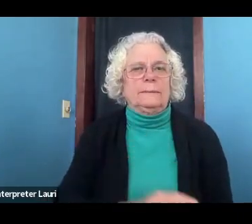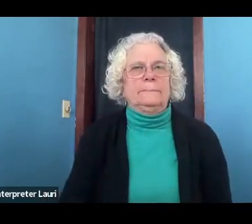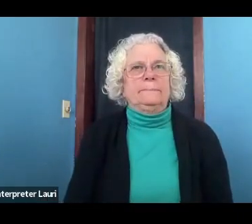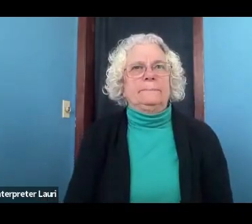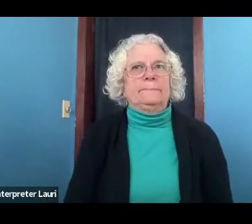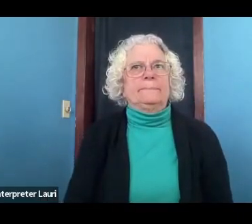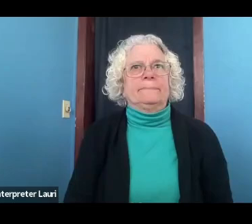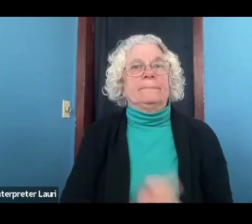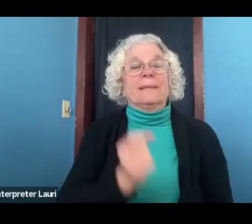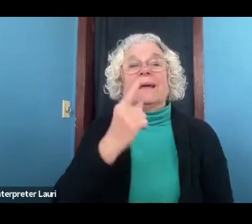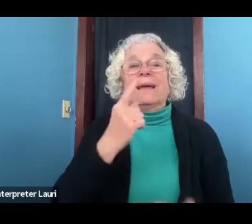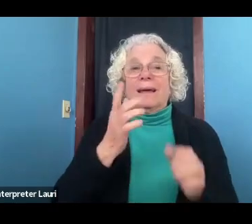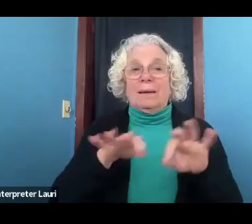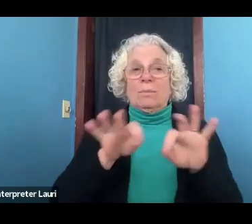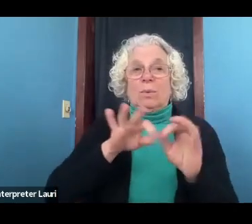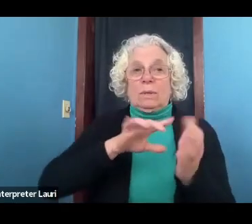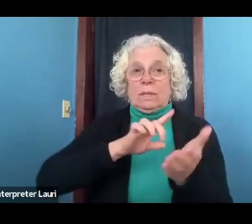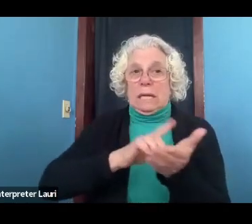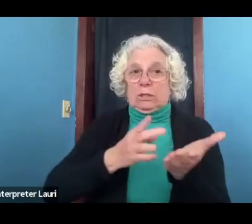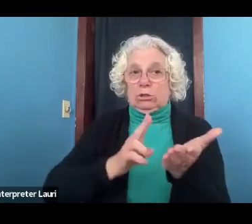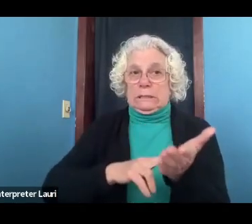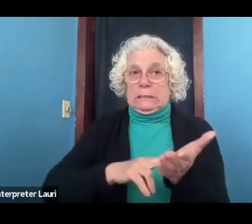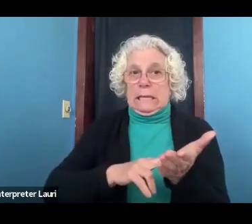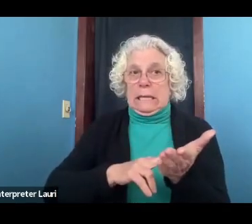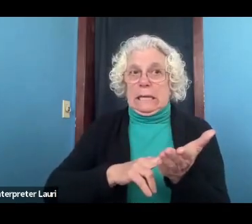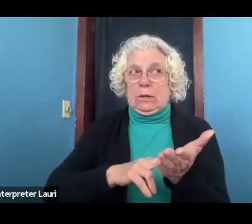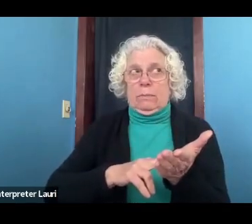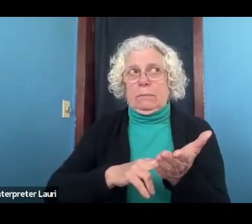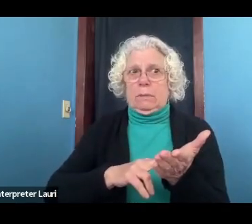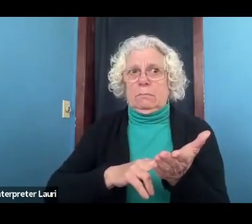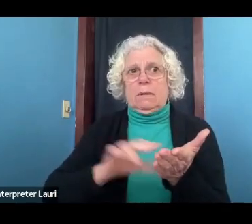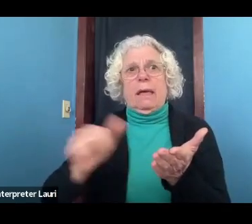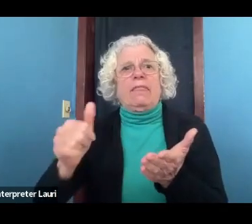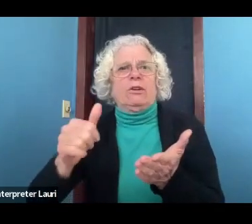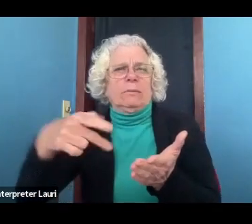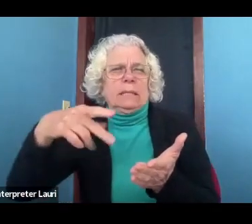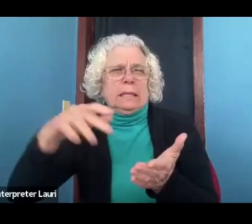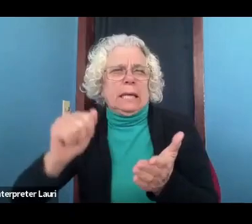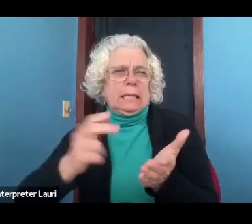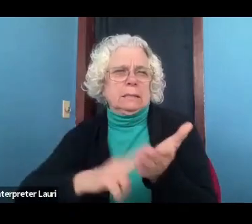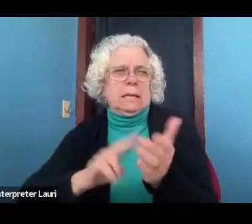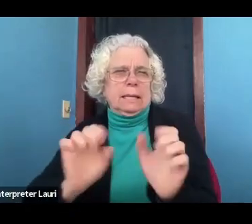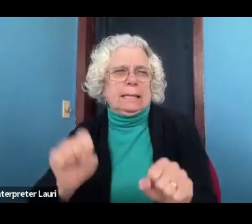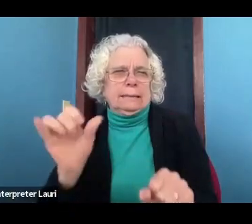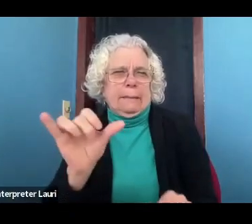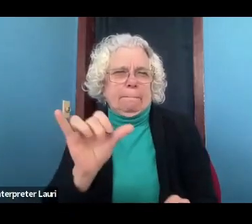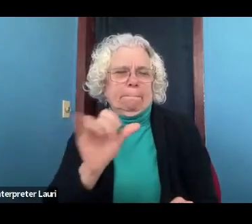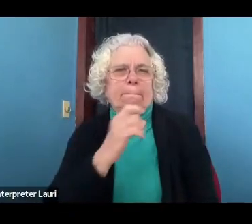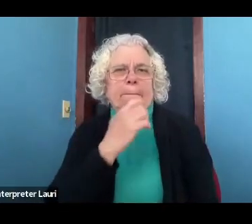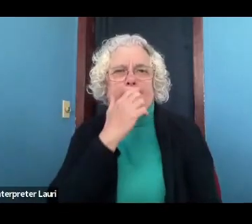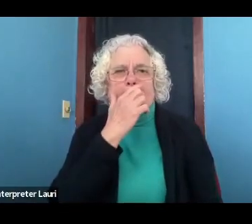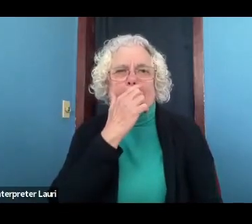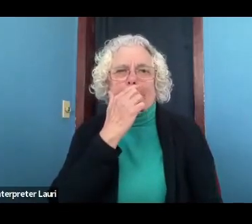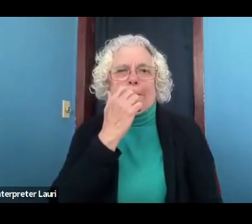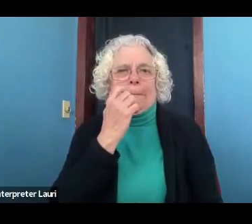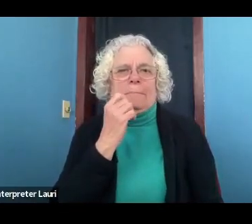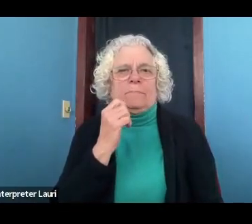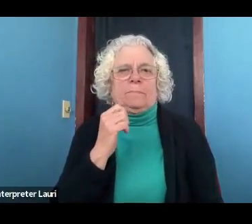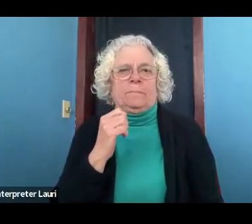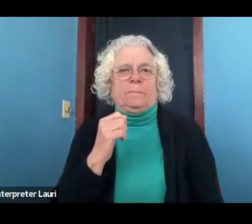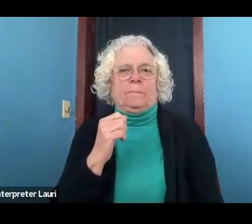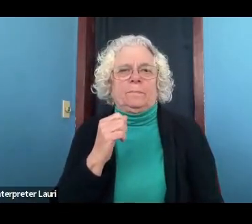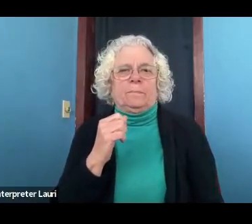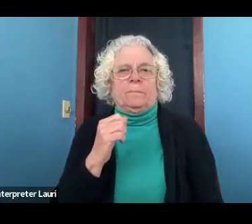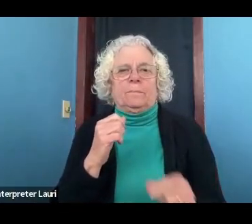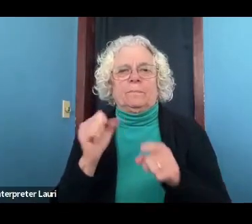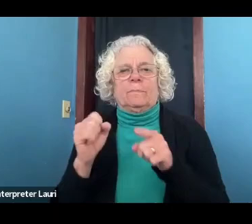Your doctor would sign it as well. Or if it's not your doctor, your physician's assistant can also sign it, and an advanced practice